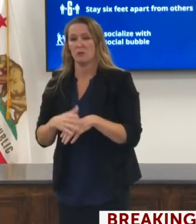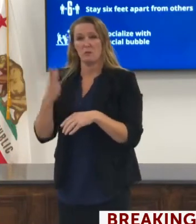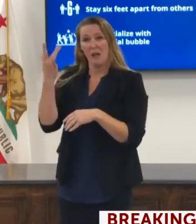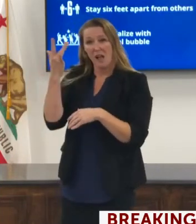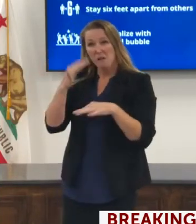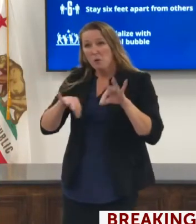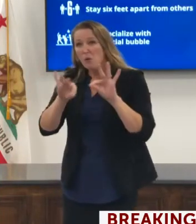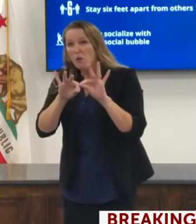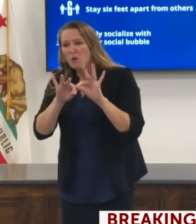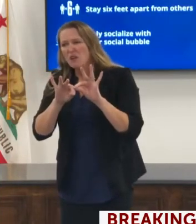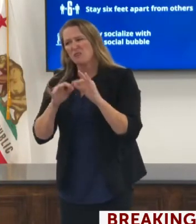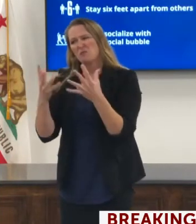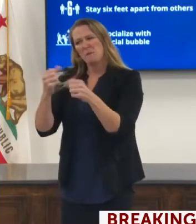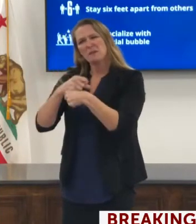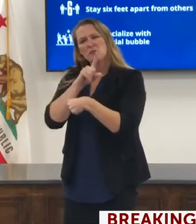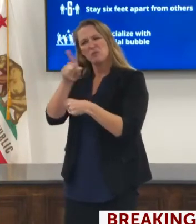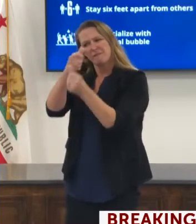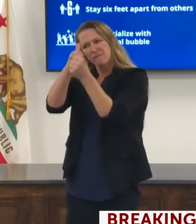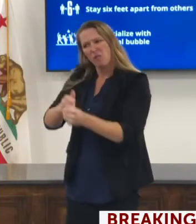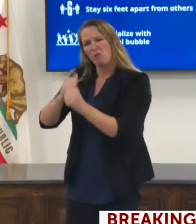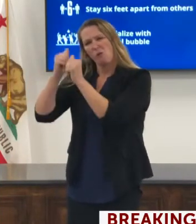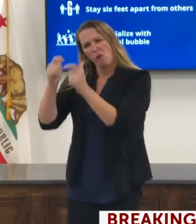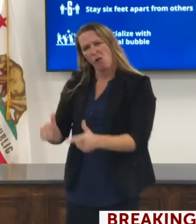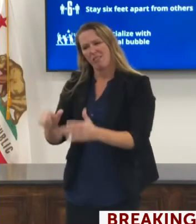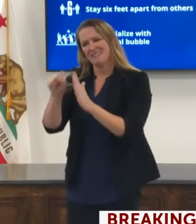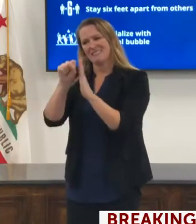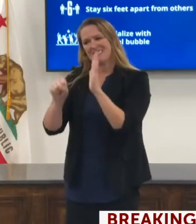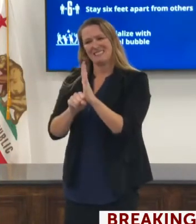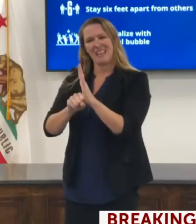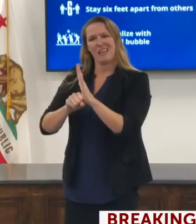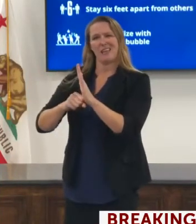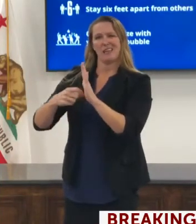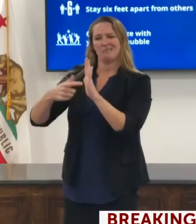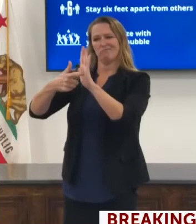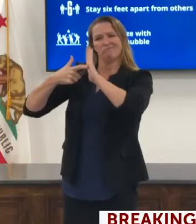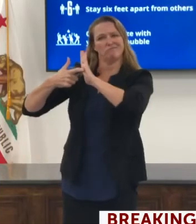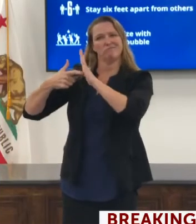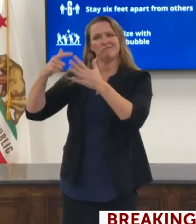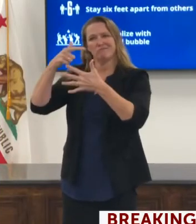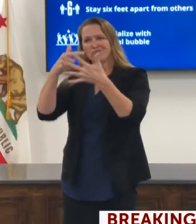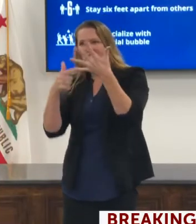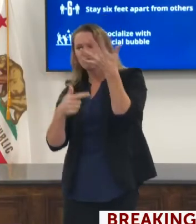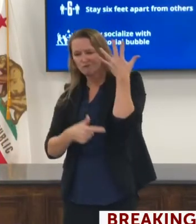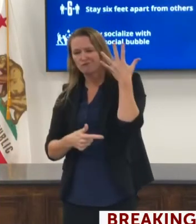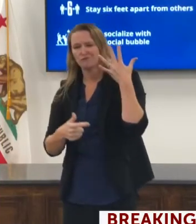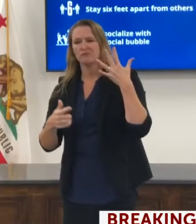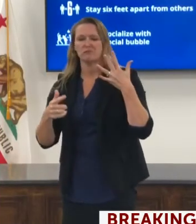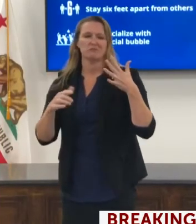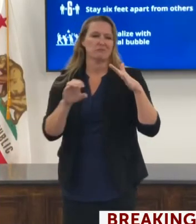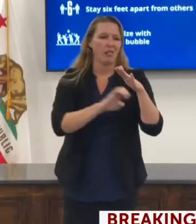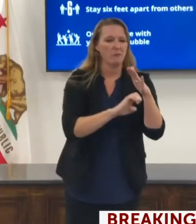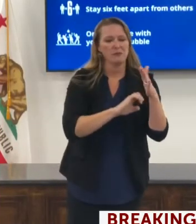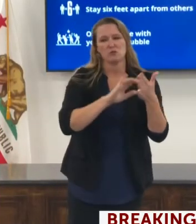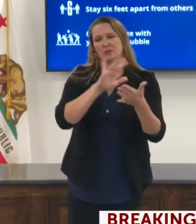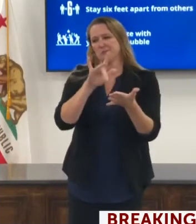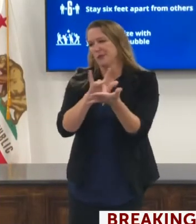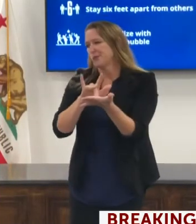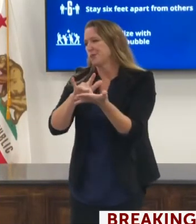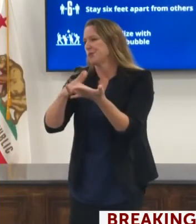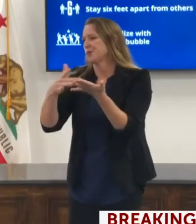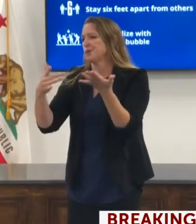guidance related to school in-person instruction in the various environments, elementary school, middle